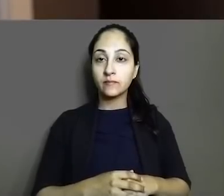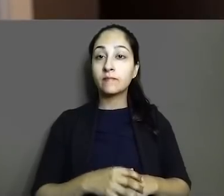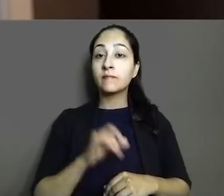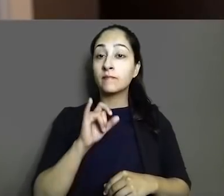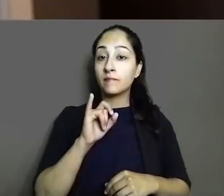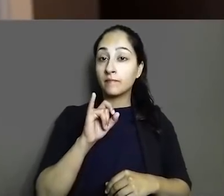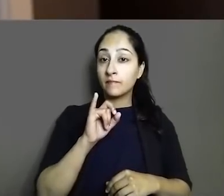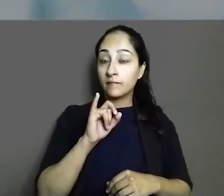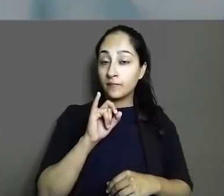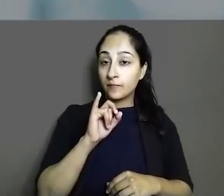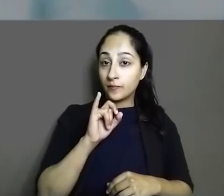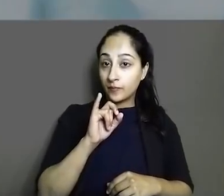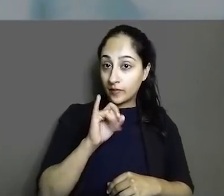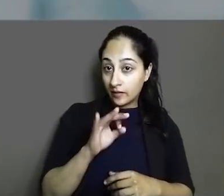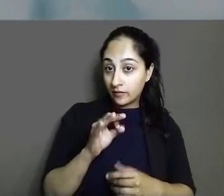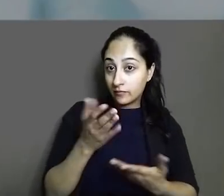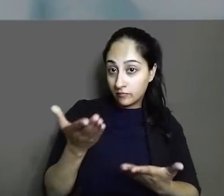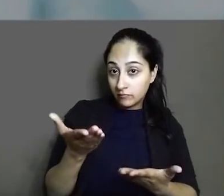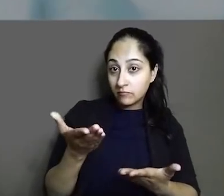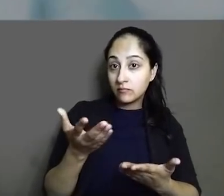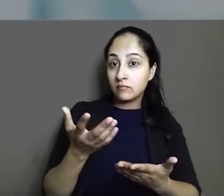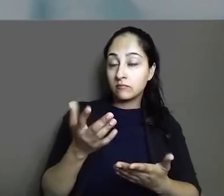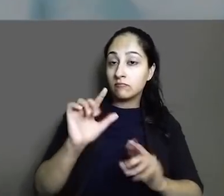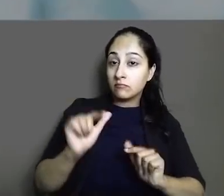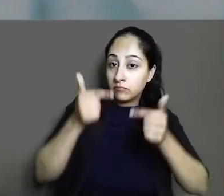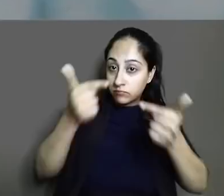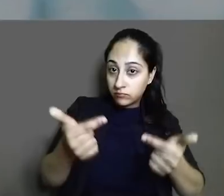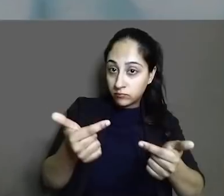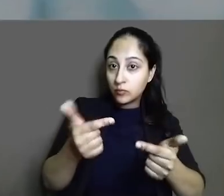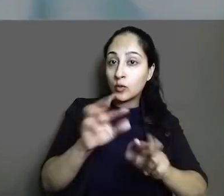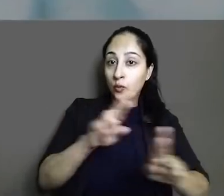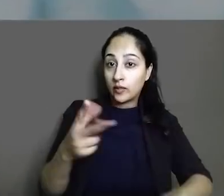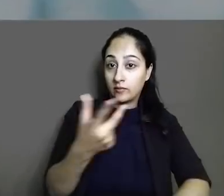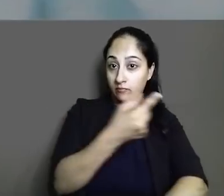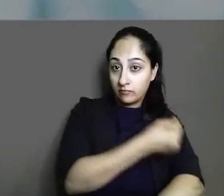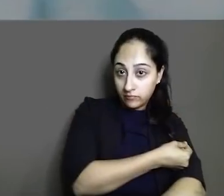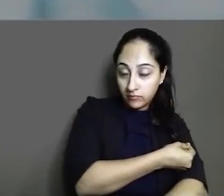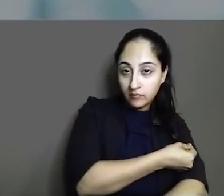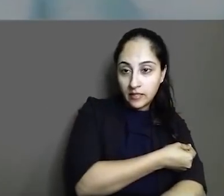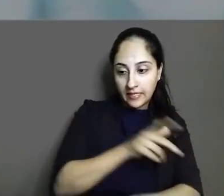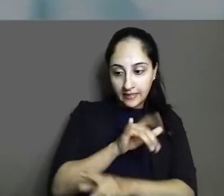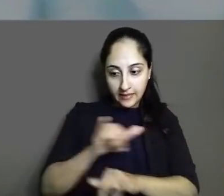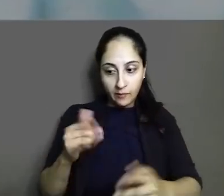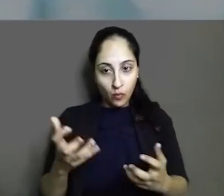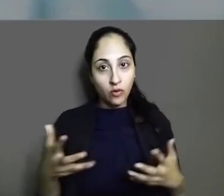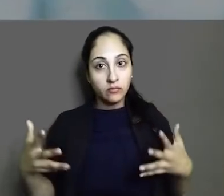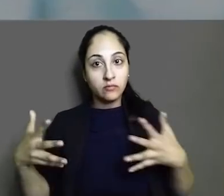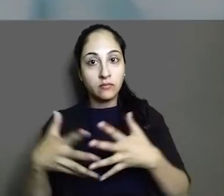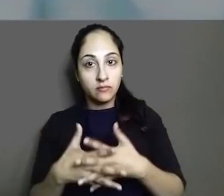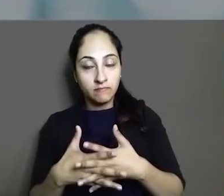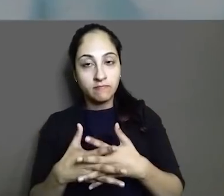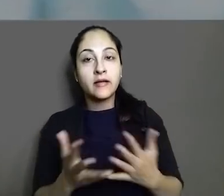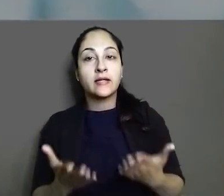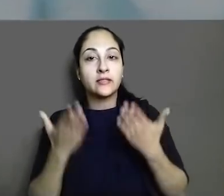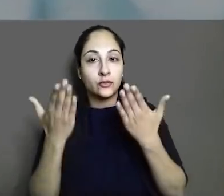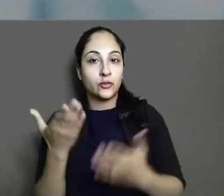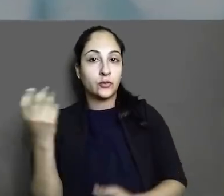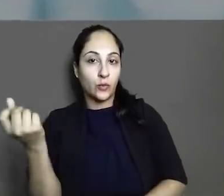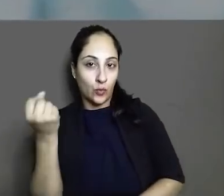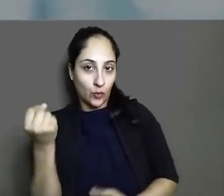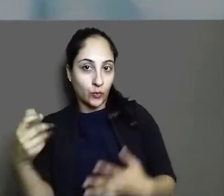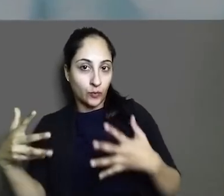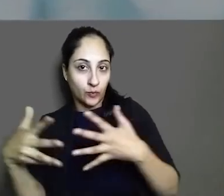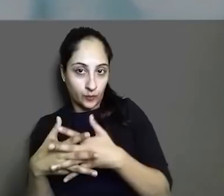Okay, thank you. So the next question is probably not a surprise to you, and let's go to Dr. Ali for this question. It was asked by Niza